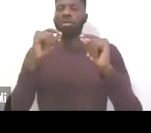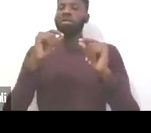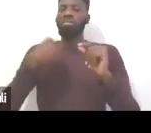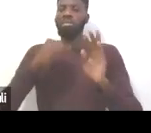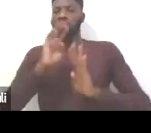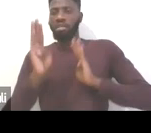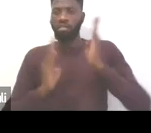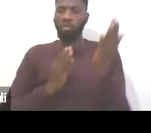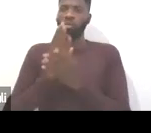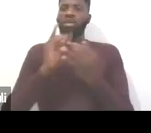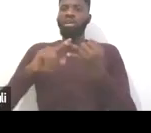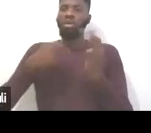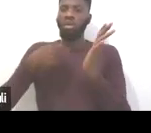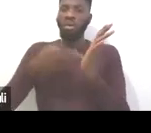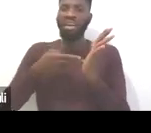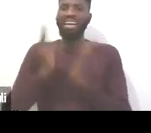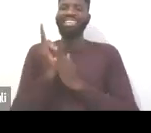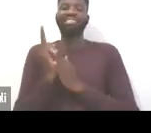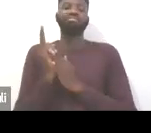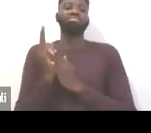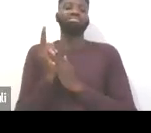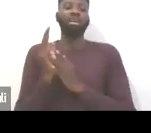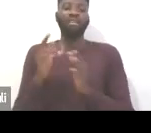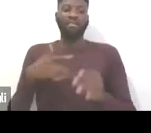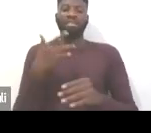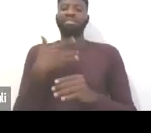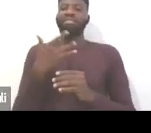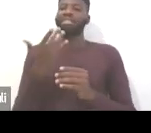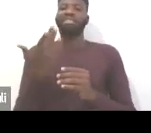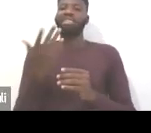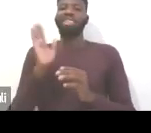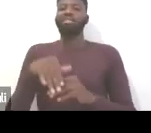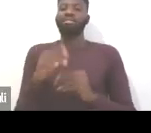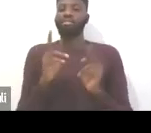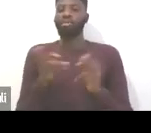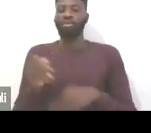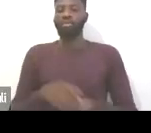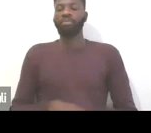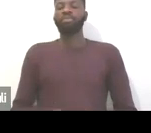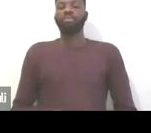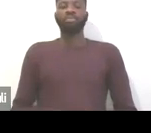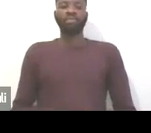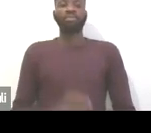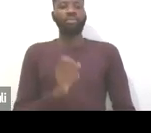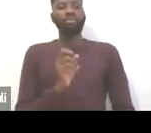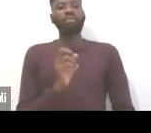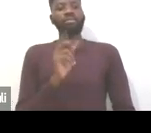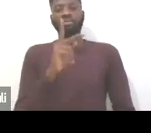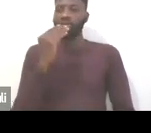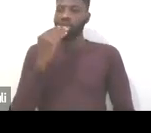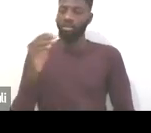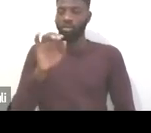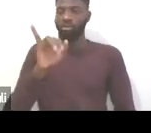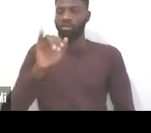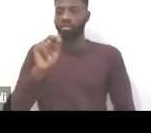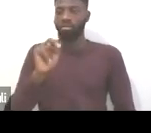they have honesty, that is something which obviously kicks you out. Yeah. Yeah. All right. Thank you, Ian. And I